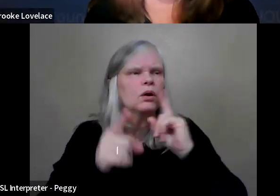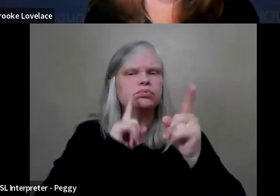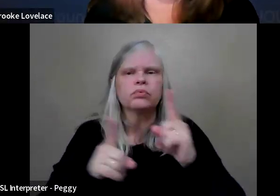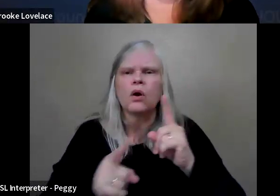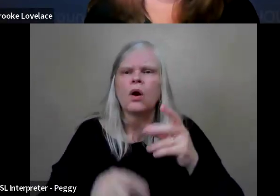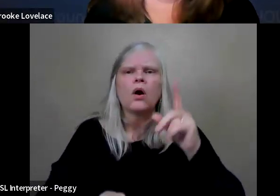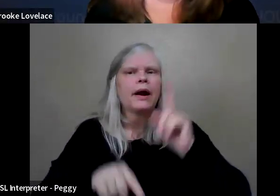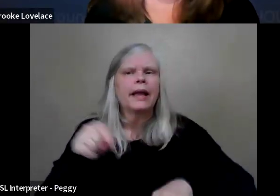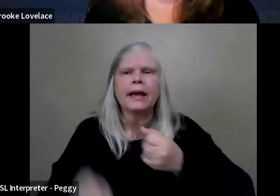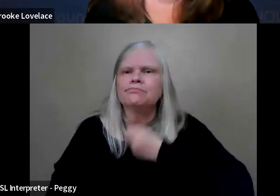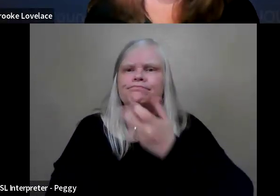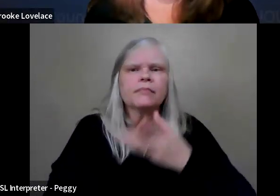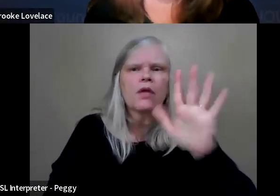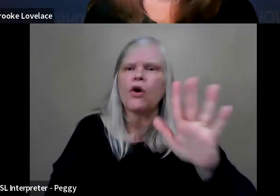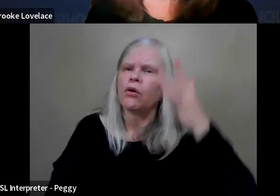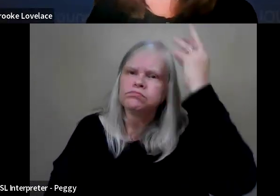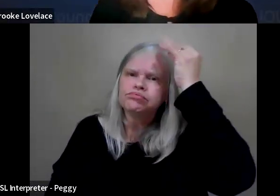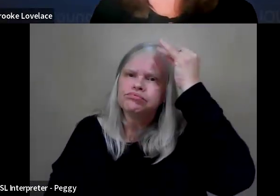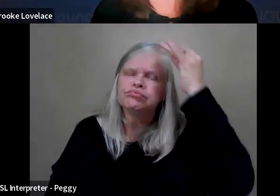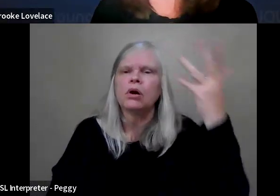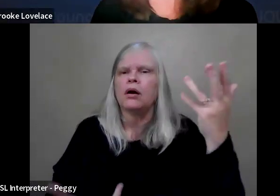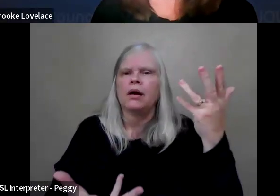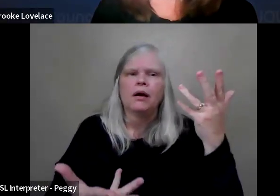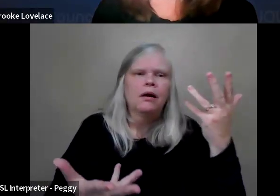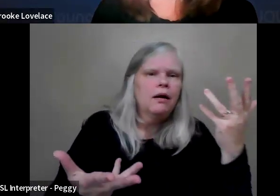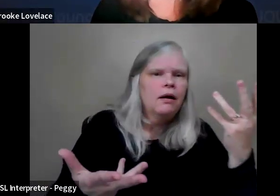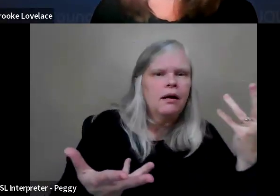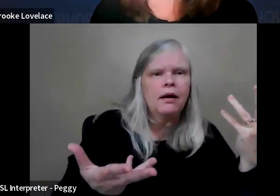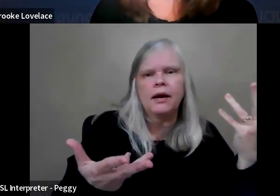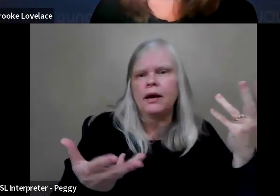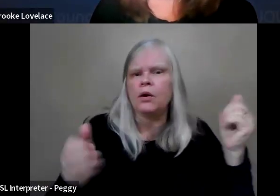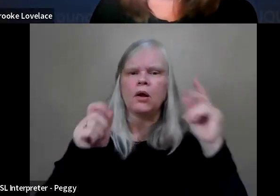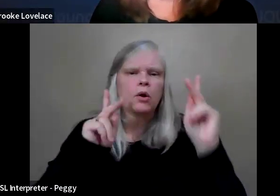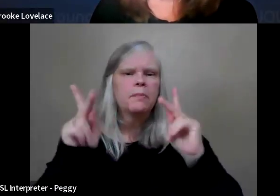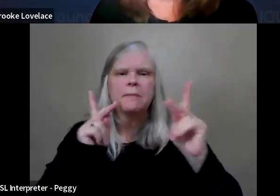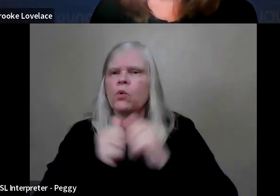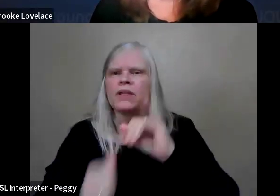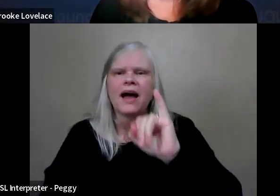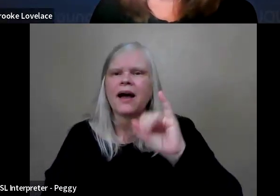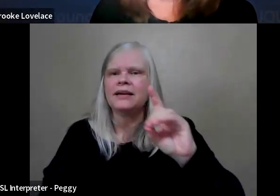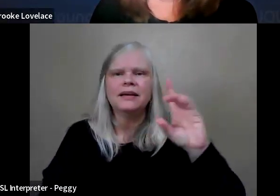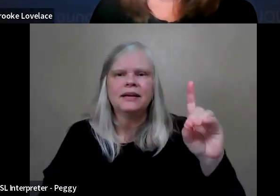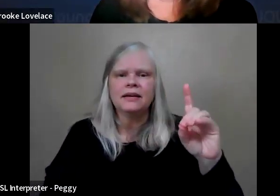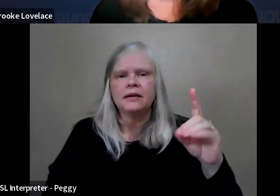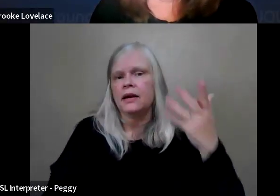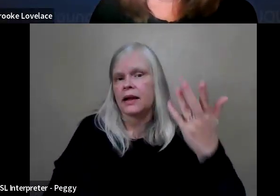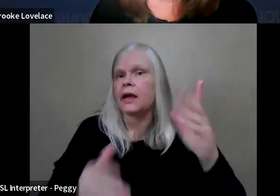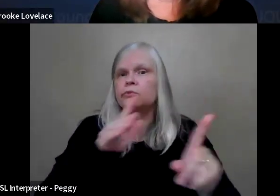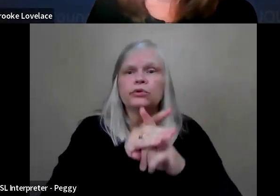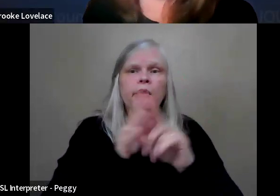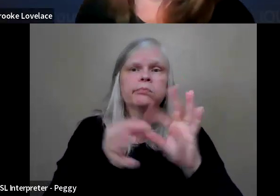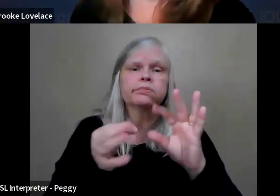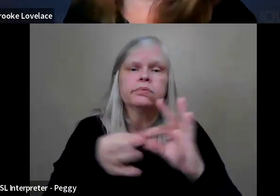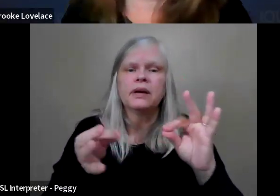expressing thoughts could be a sign of dementia in people with IDD. It could also show up as